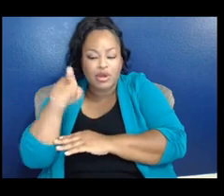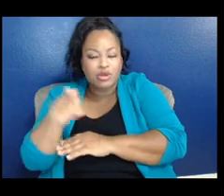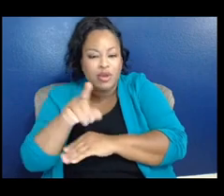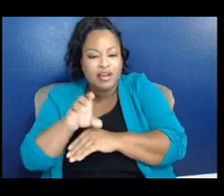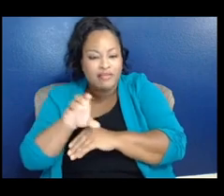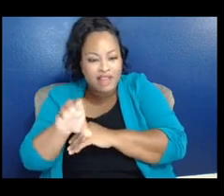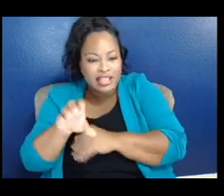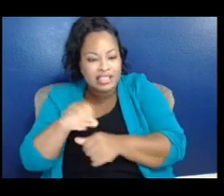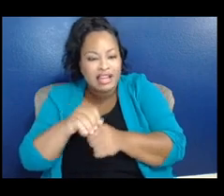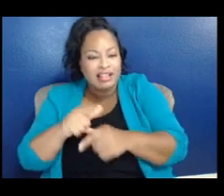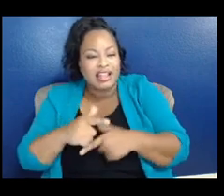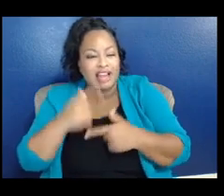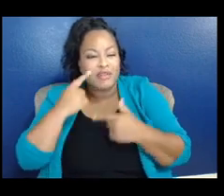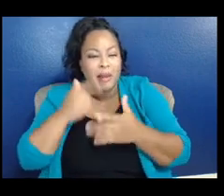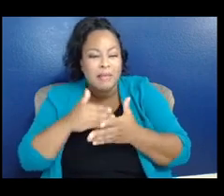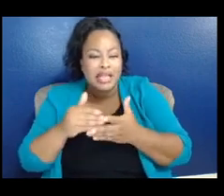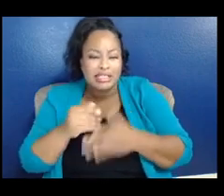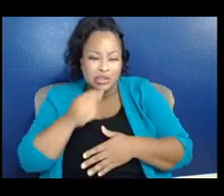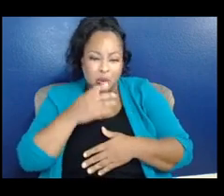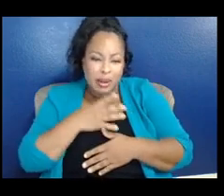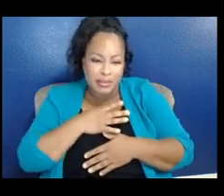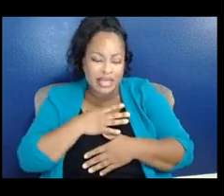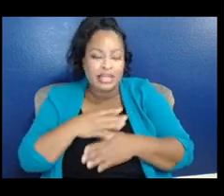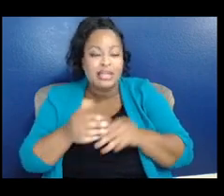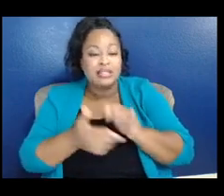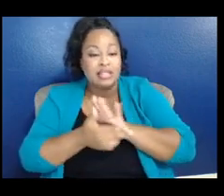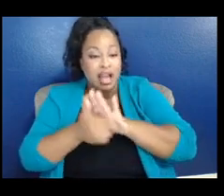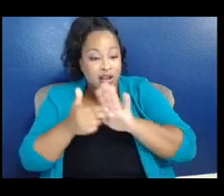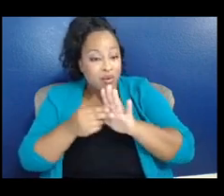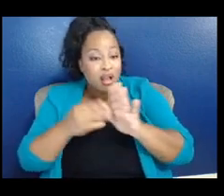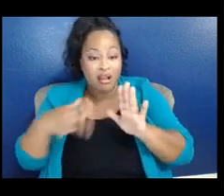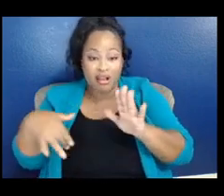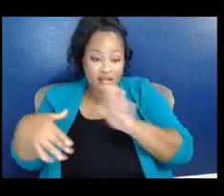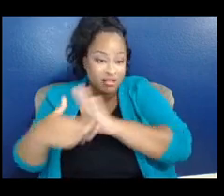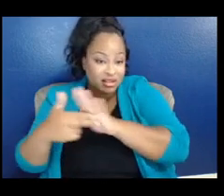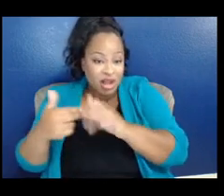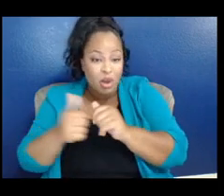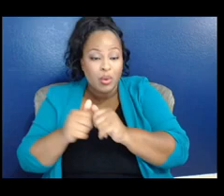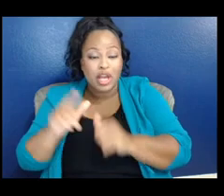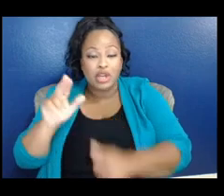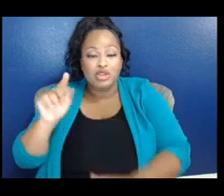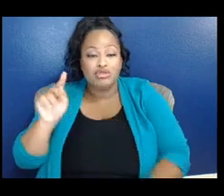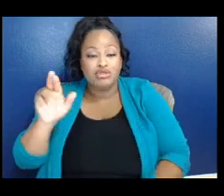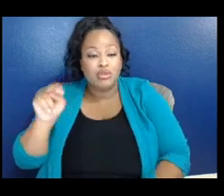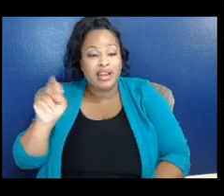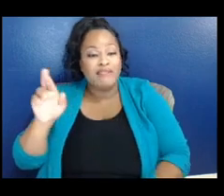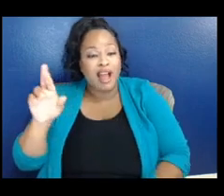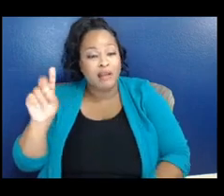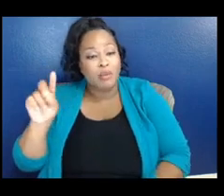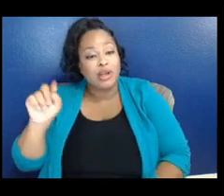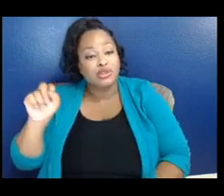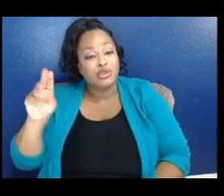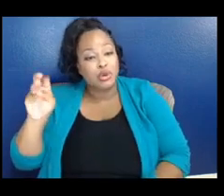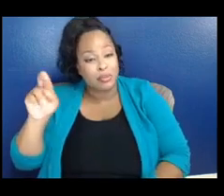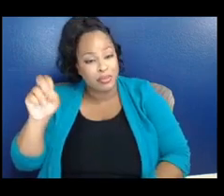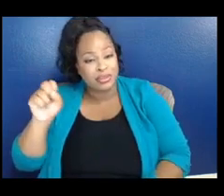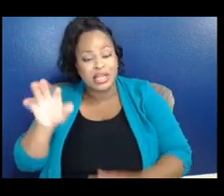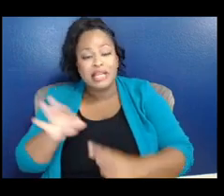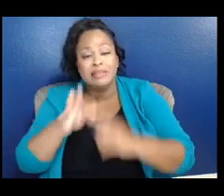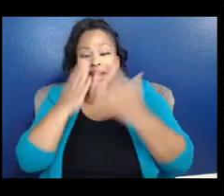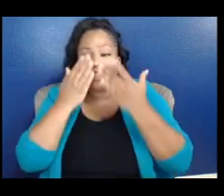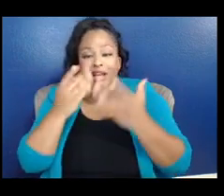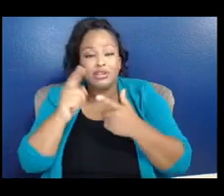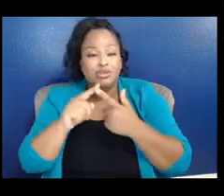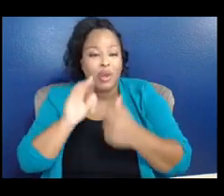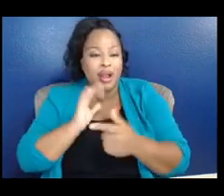millions of women diagnosed and yet to be diagnosed with uterine fibroid tumors. A special thank you to our sponsor, the